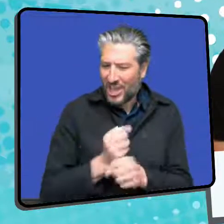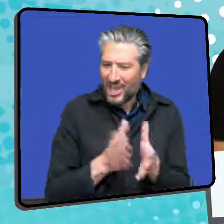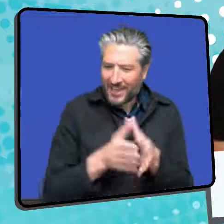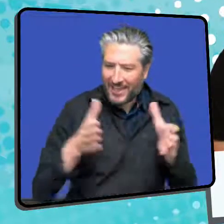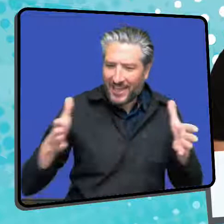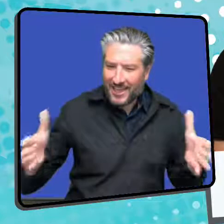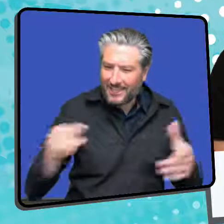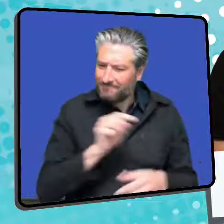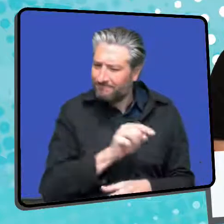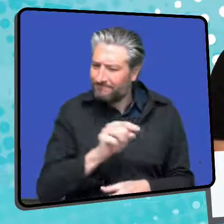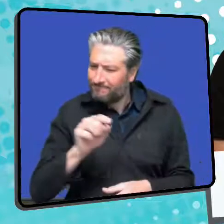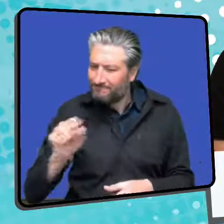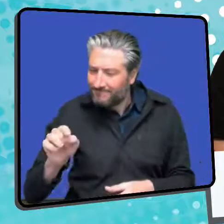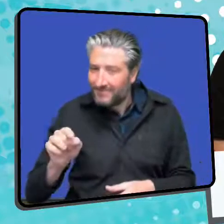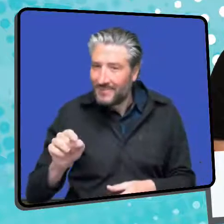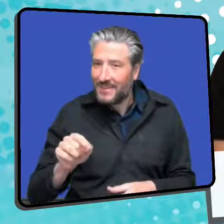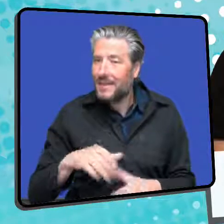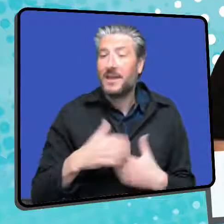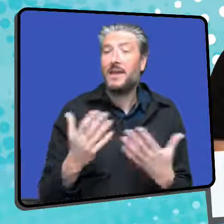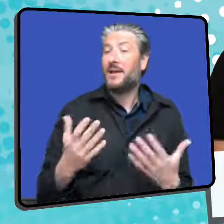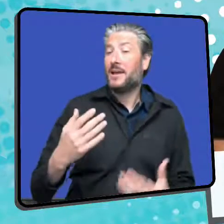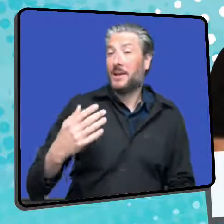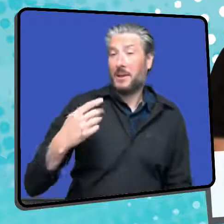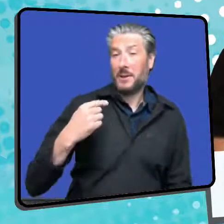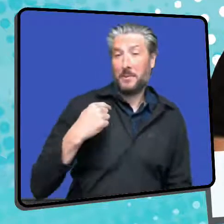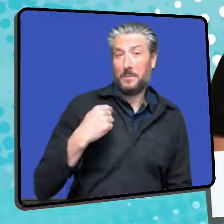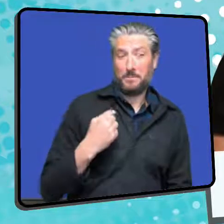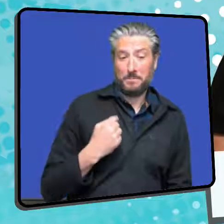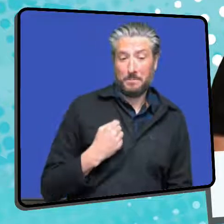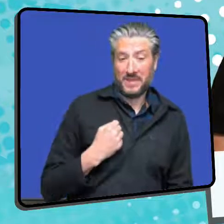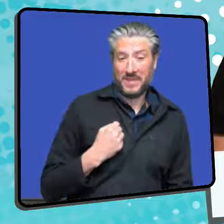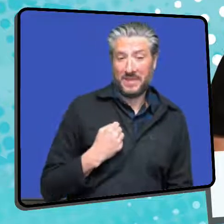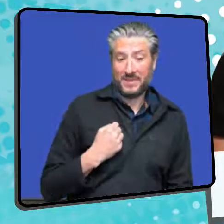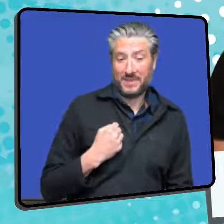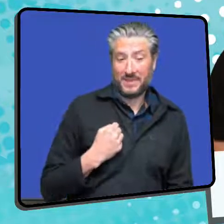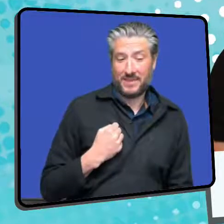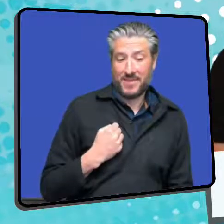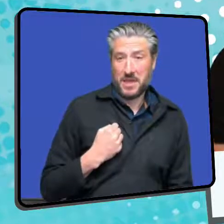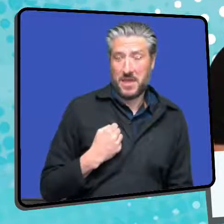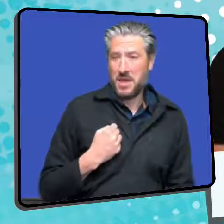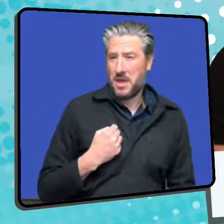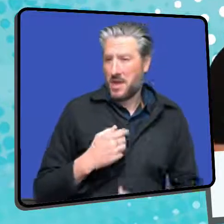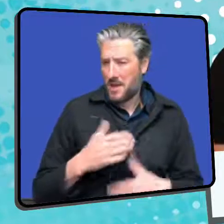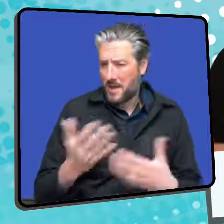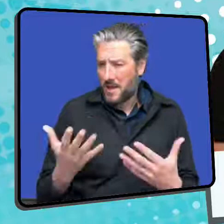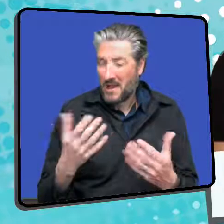Every session with my learners is my favorite event in my calendar.